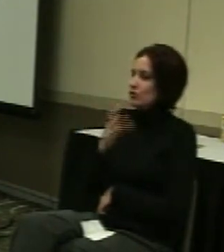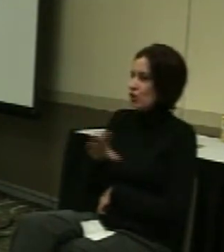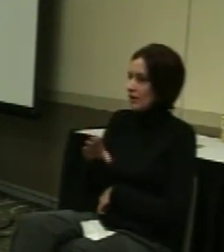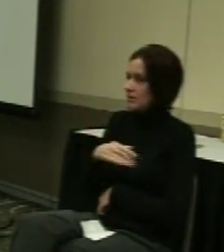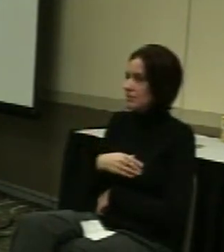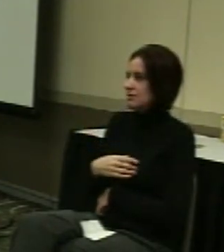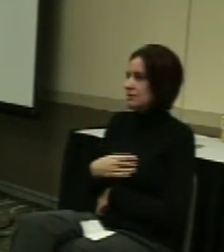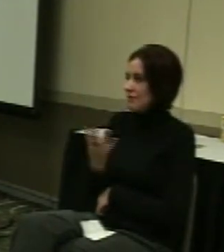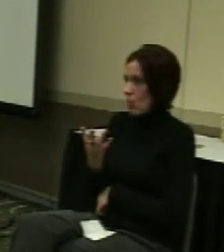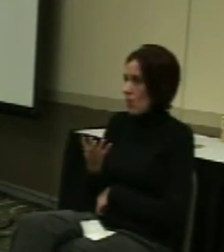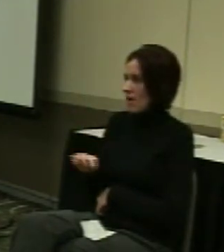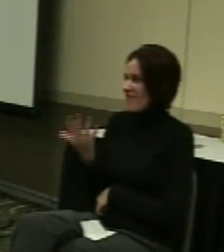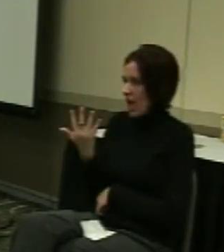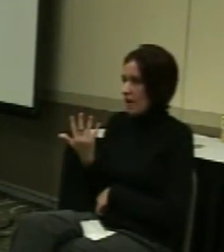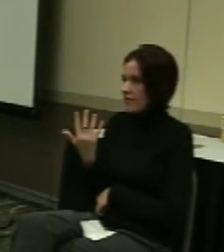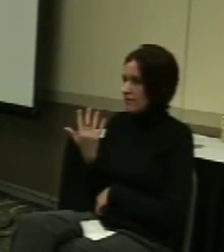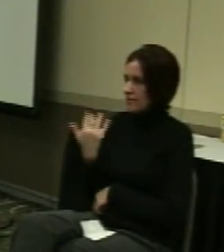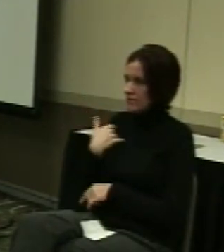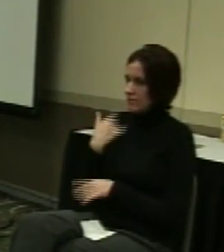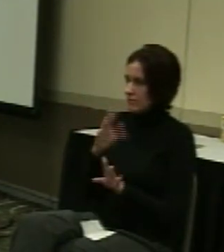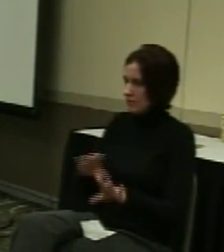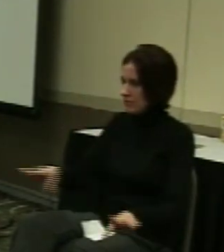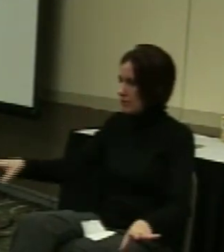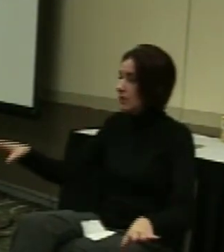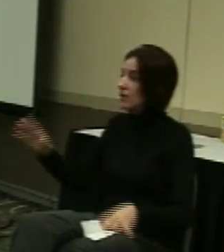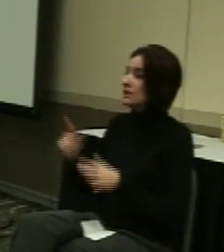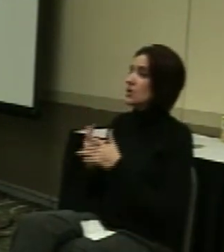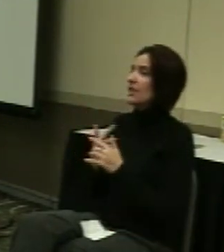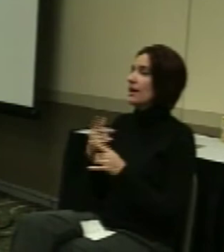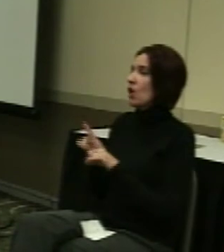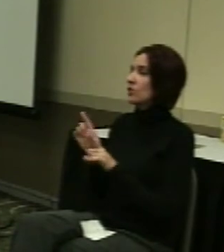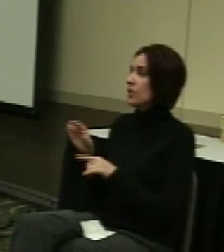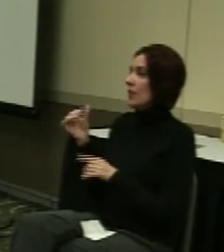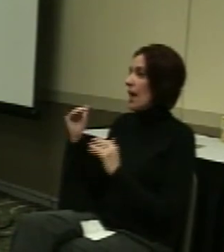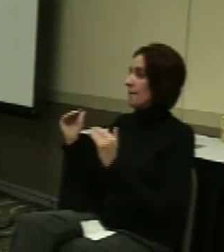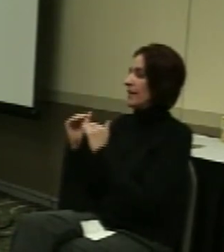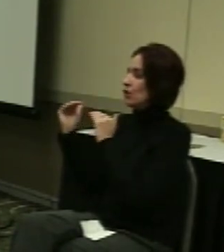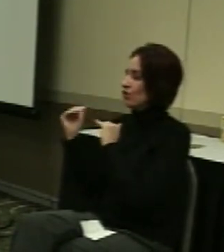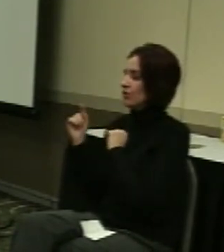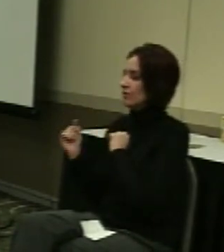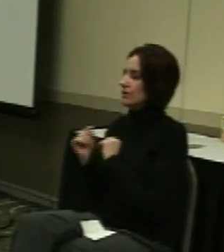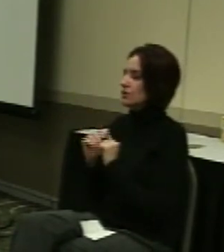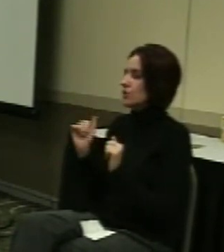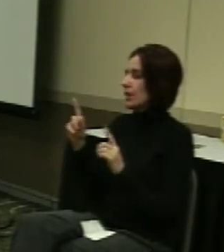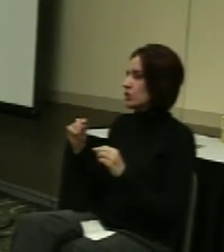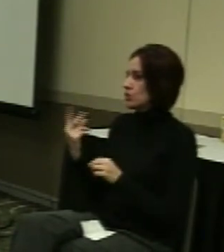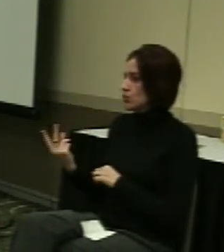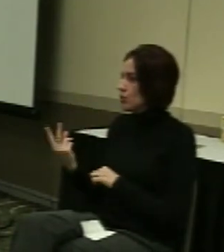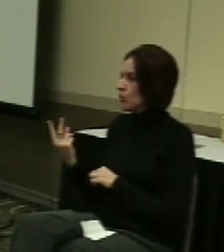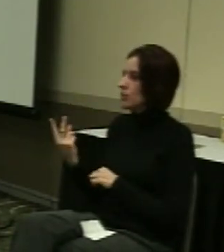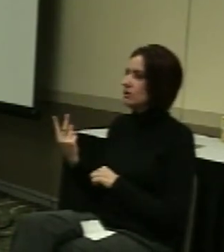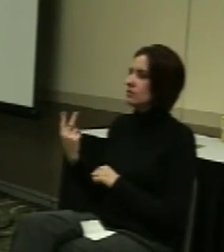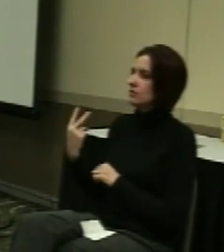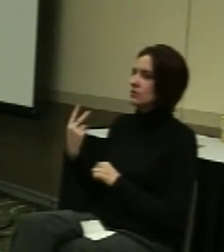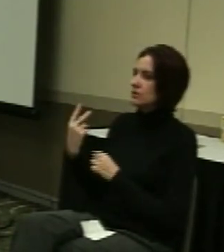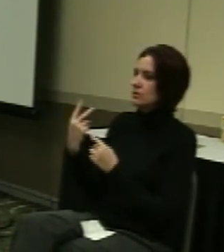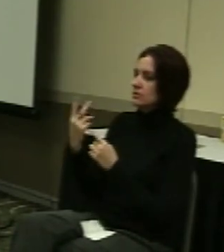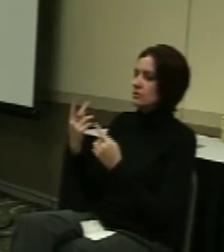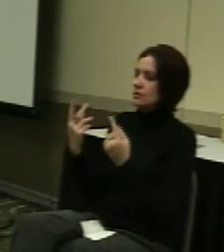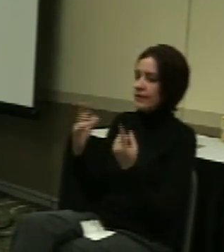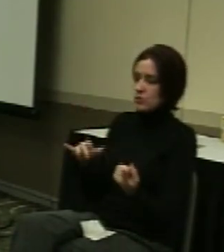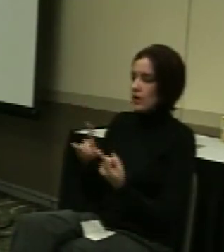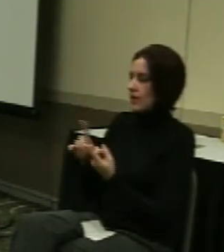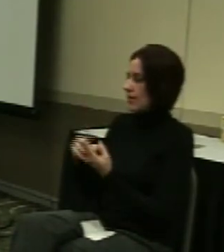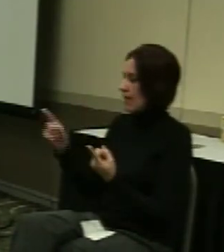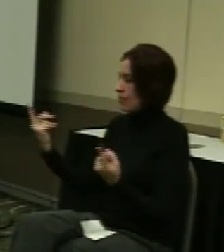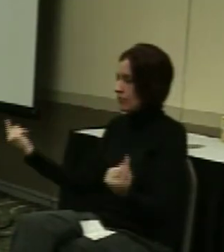4 children, more than that. And there could be a peer. You could do 2, you could do the little child and a peer. But you can set